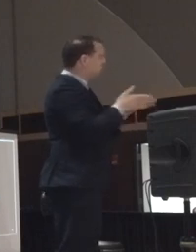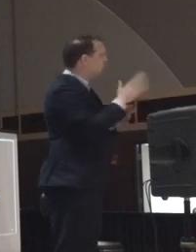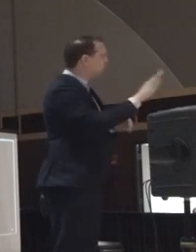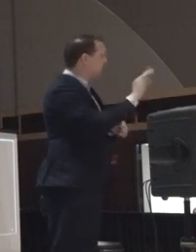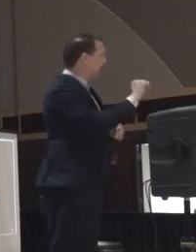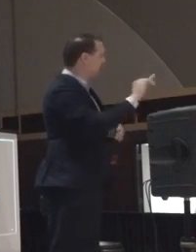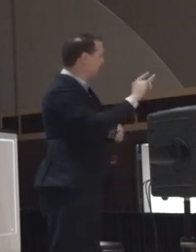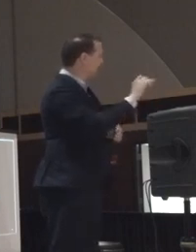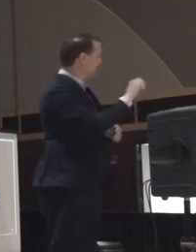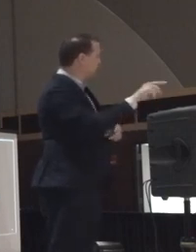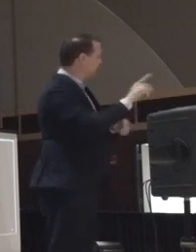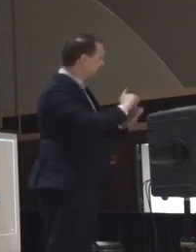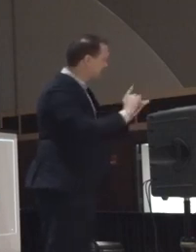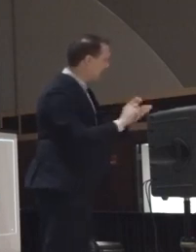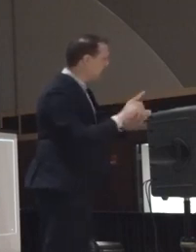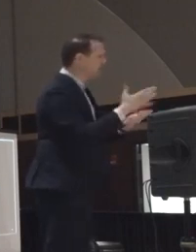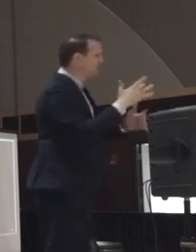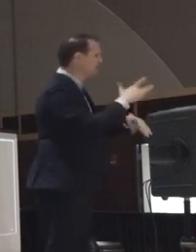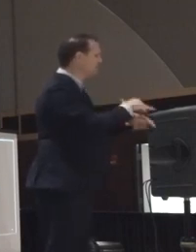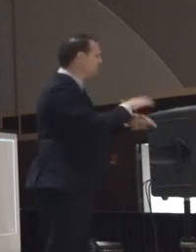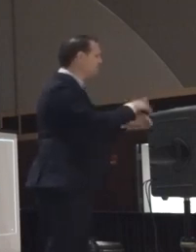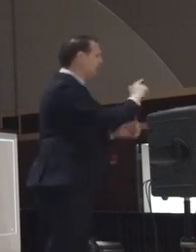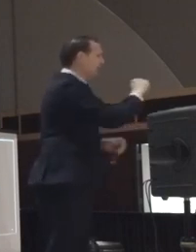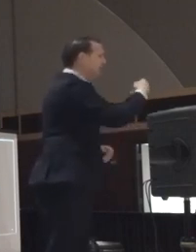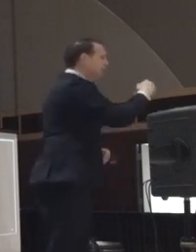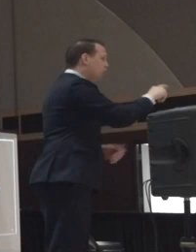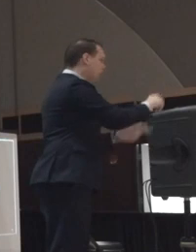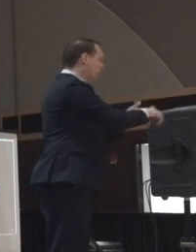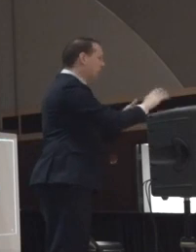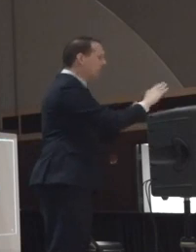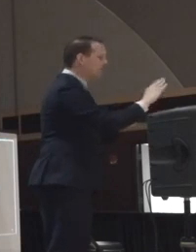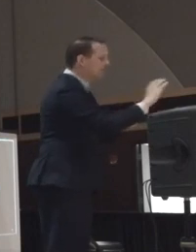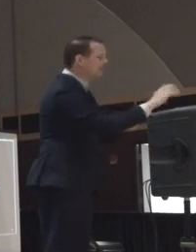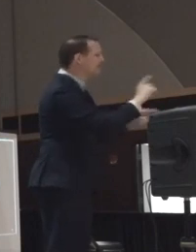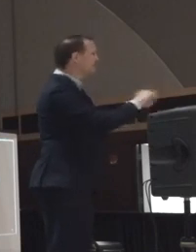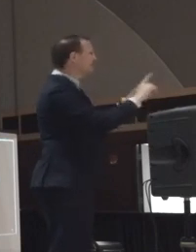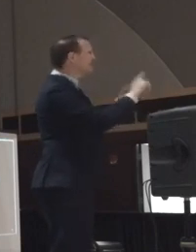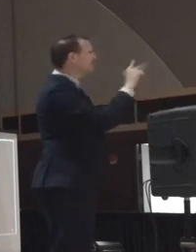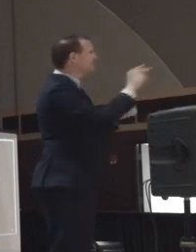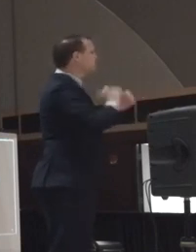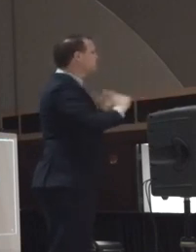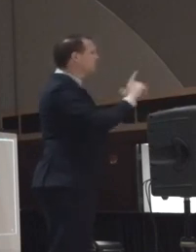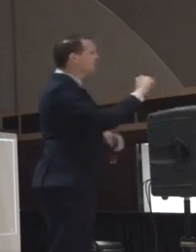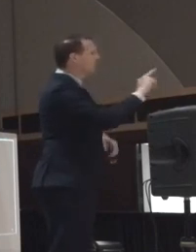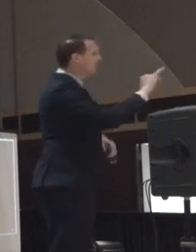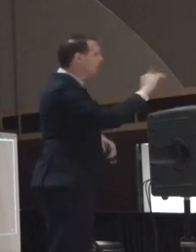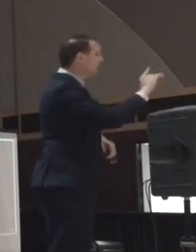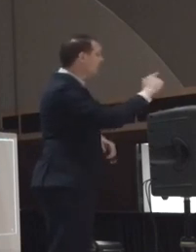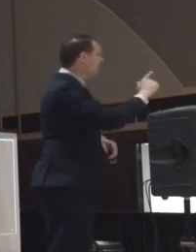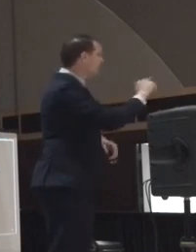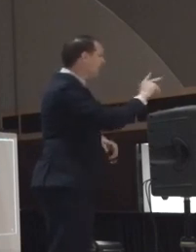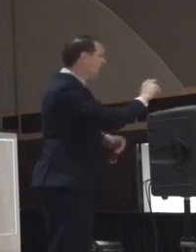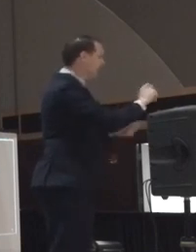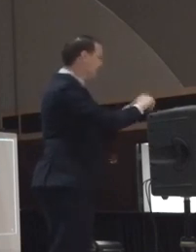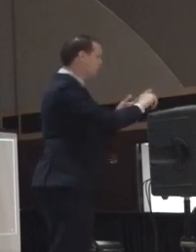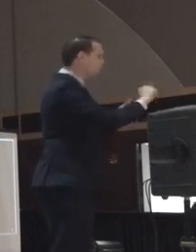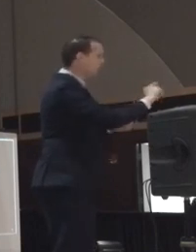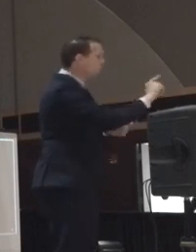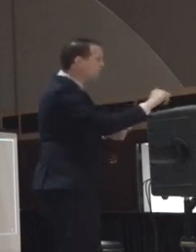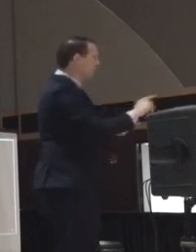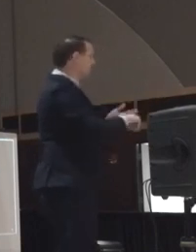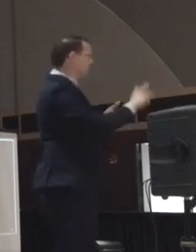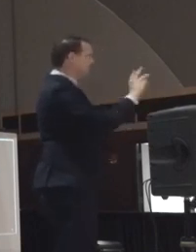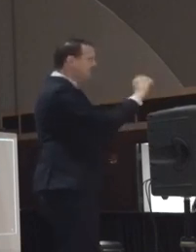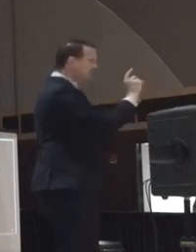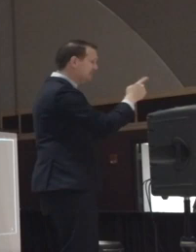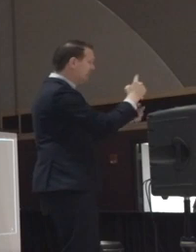from NPR to BBC to national television shows such as Larry King Live, 2020, 60 Minutes, and can be